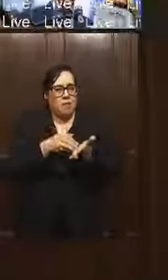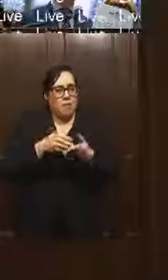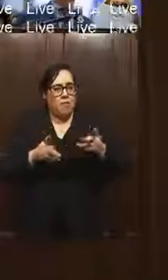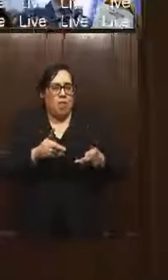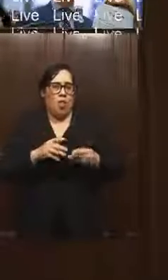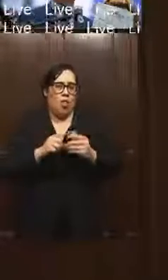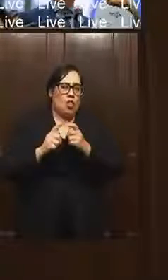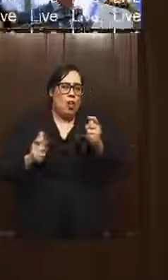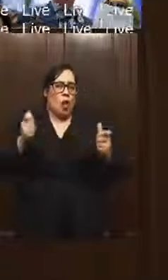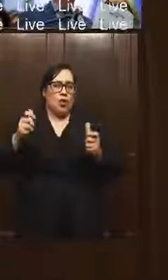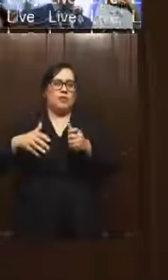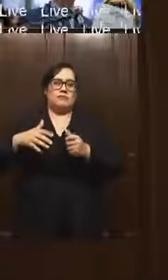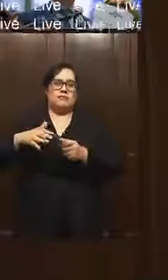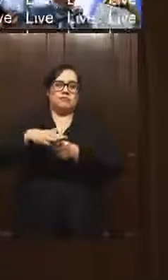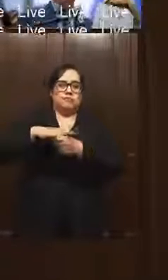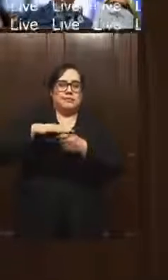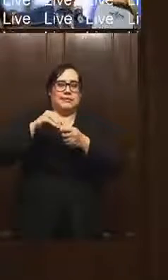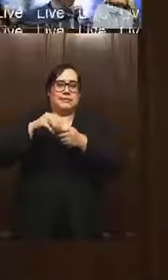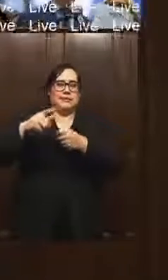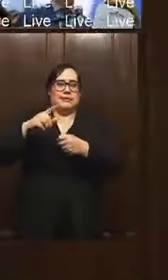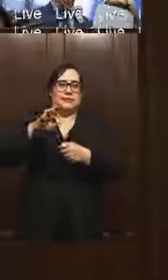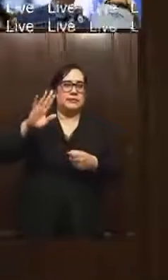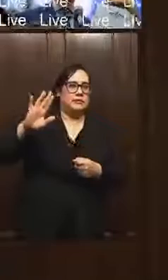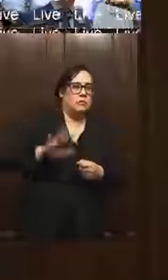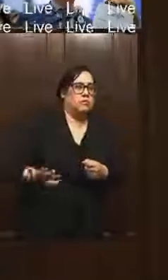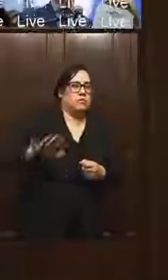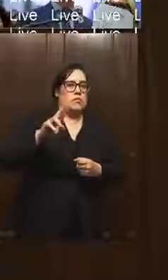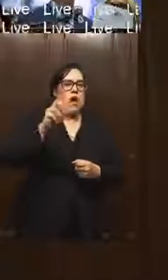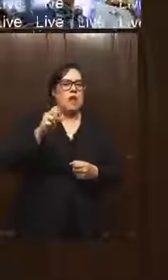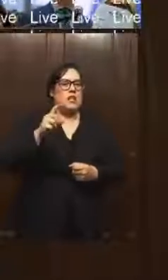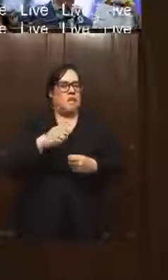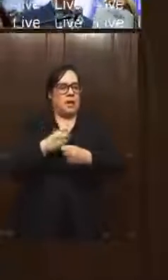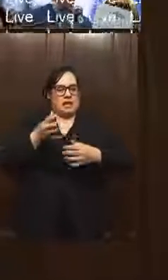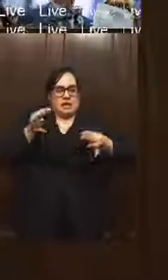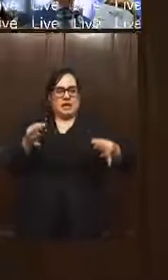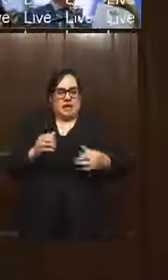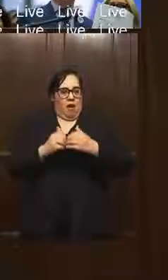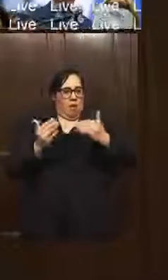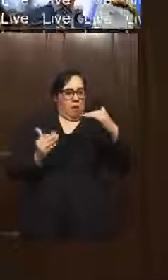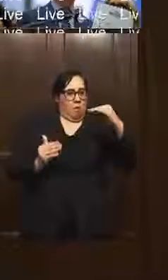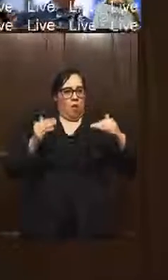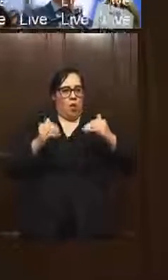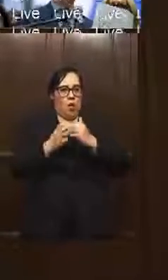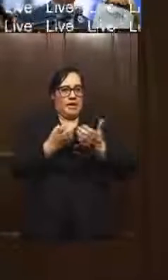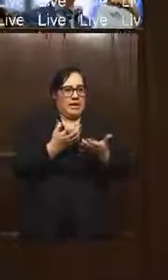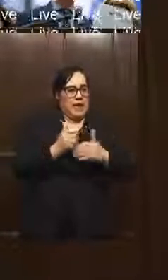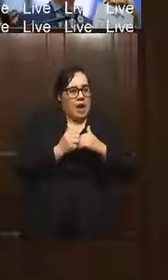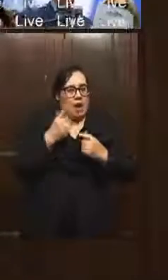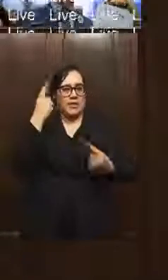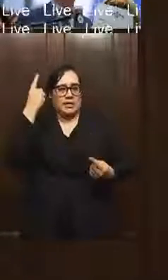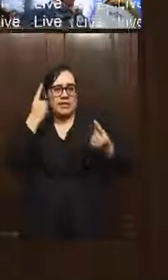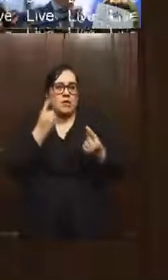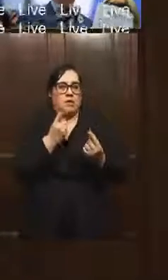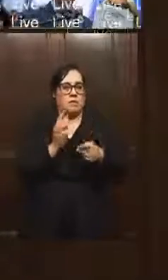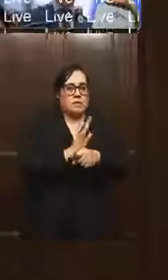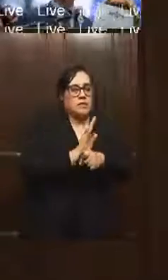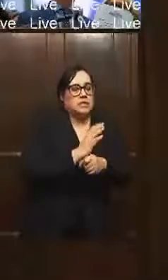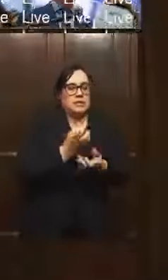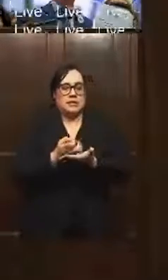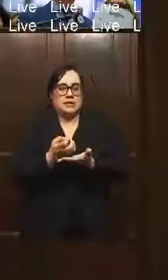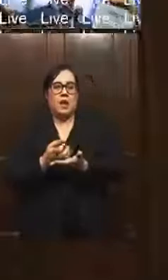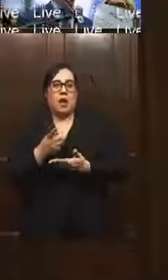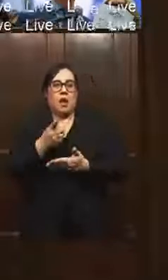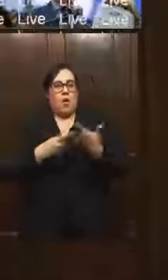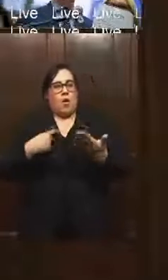country, to make the decisions about how and when, balanced with the economic considerations and political considerations of unity that we have to